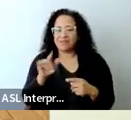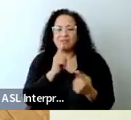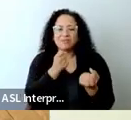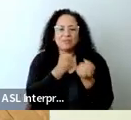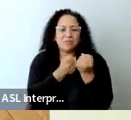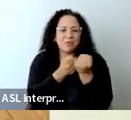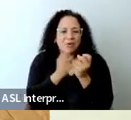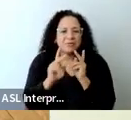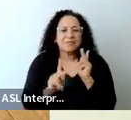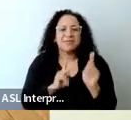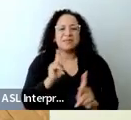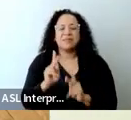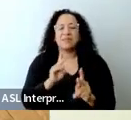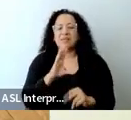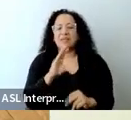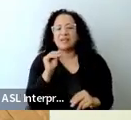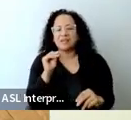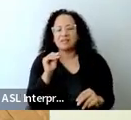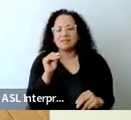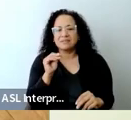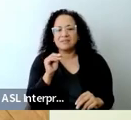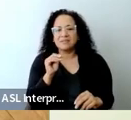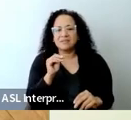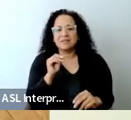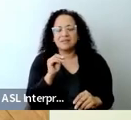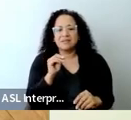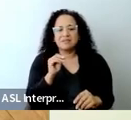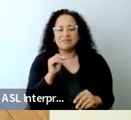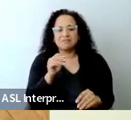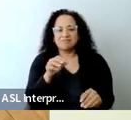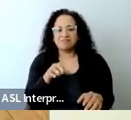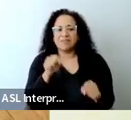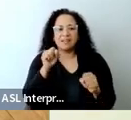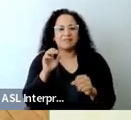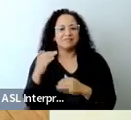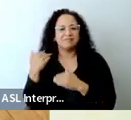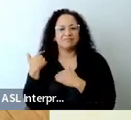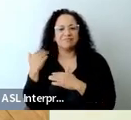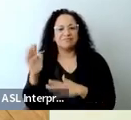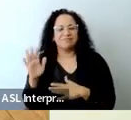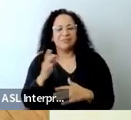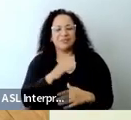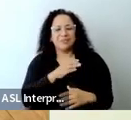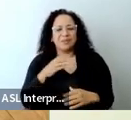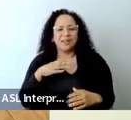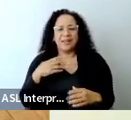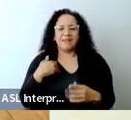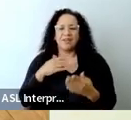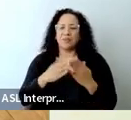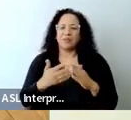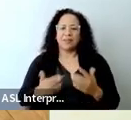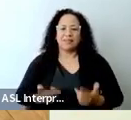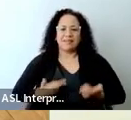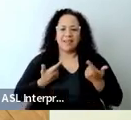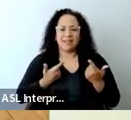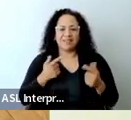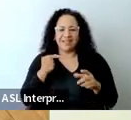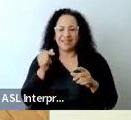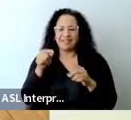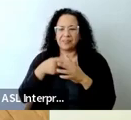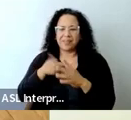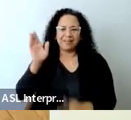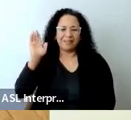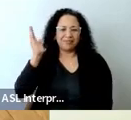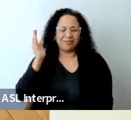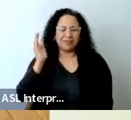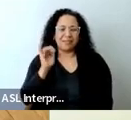people in retaking their citizenship and having community life at the beginning of this presentation. And that